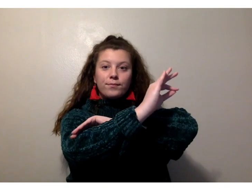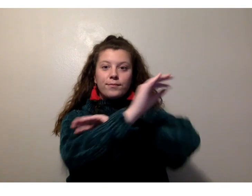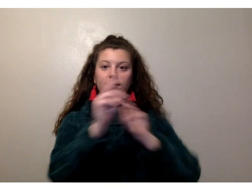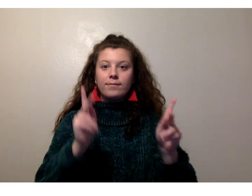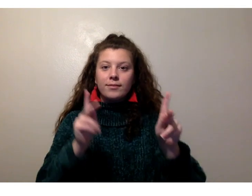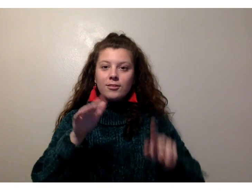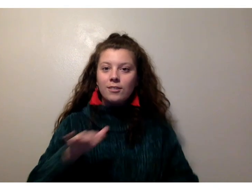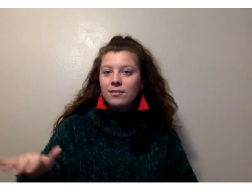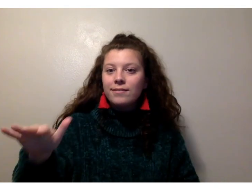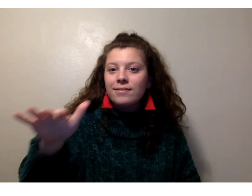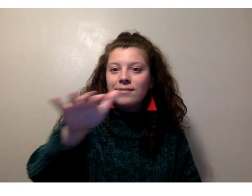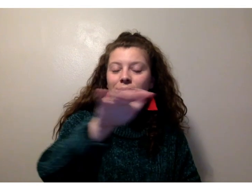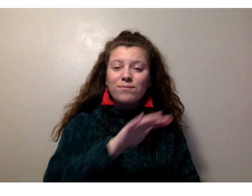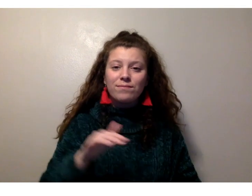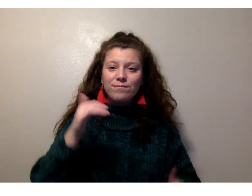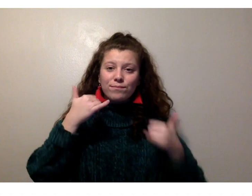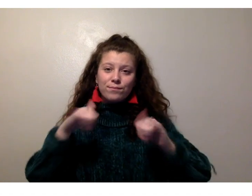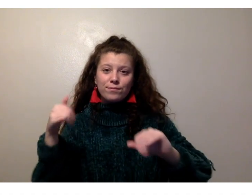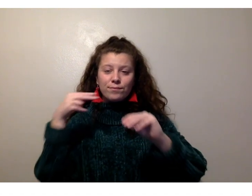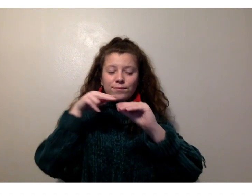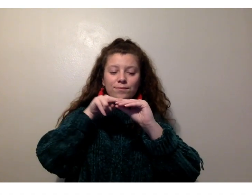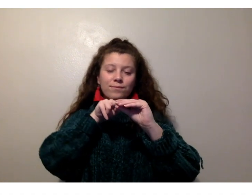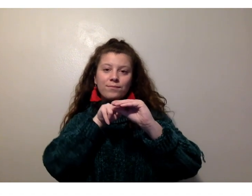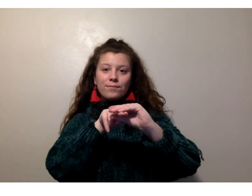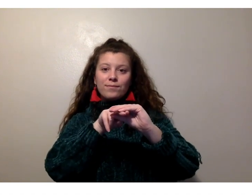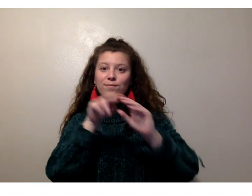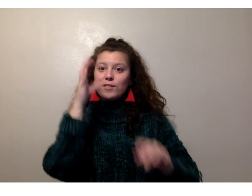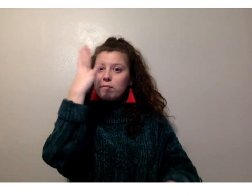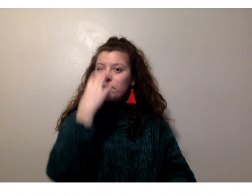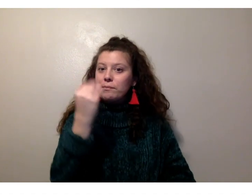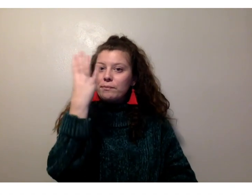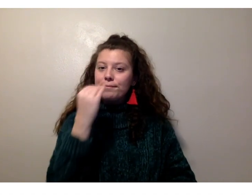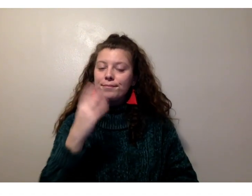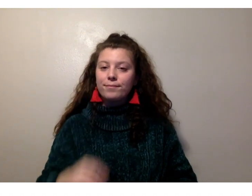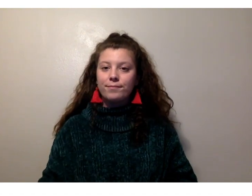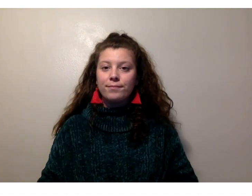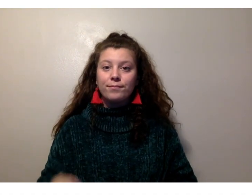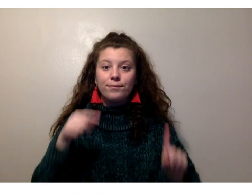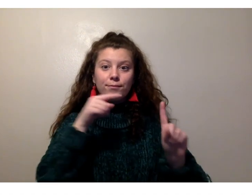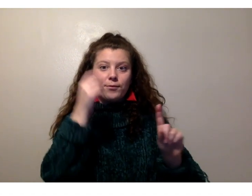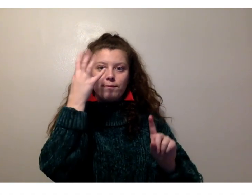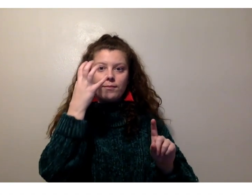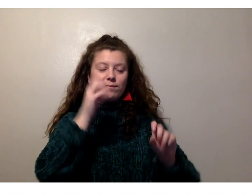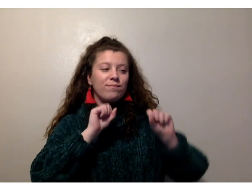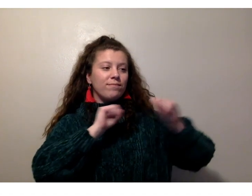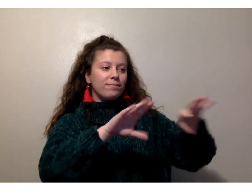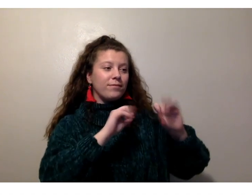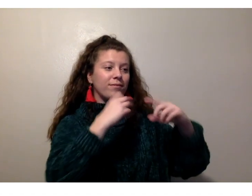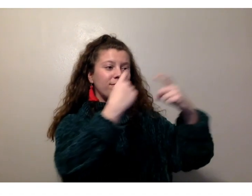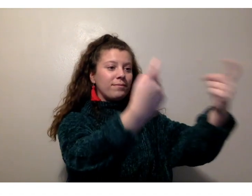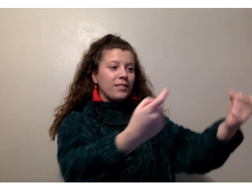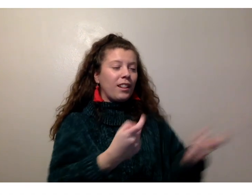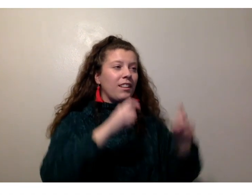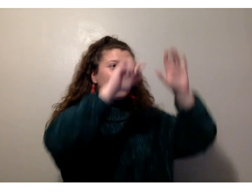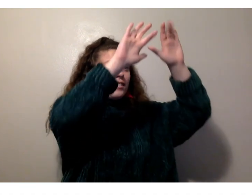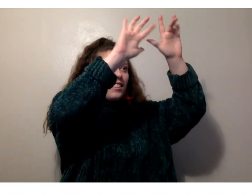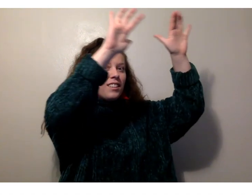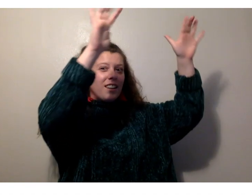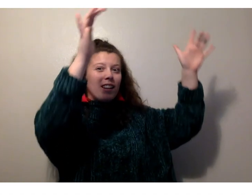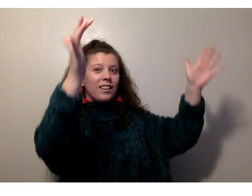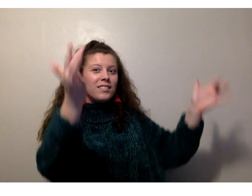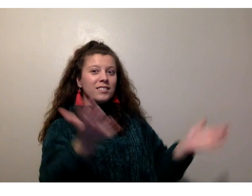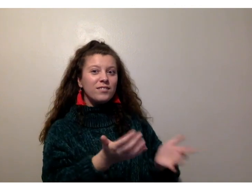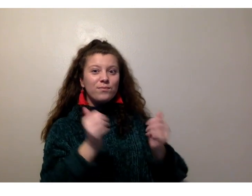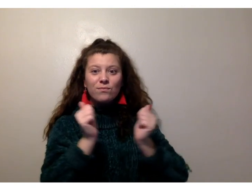It was 1/4 dawn, all the Who's still abed, all the Who's still a snooze, when he packed up his